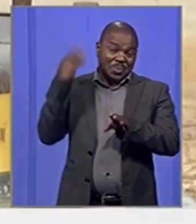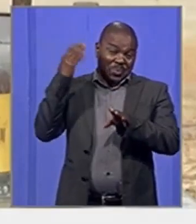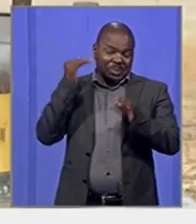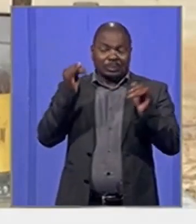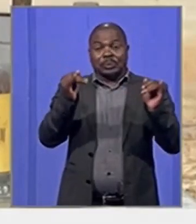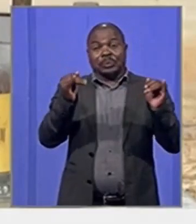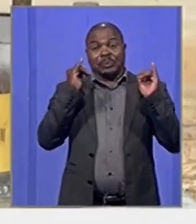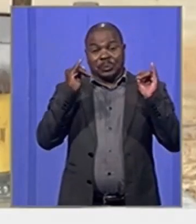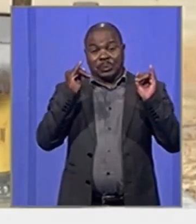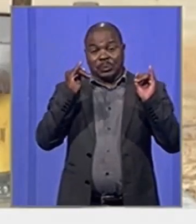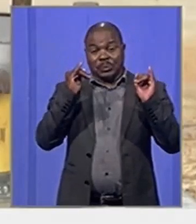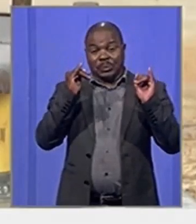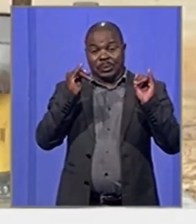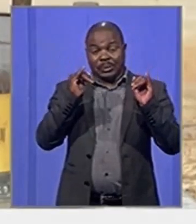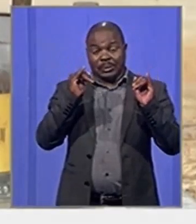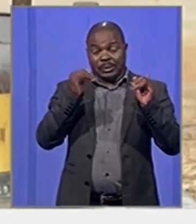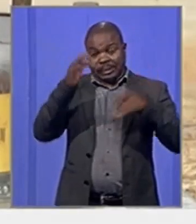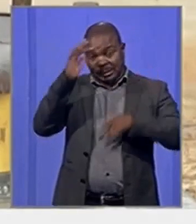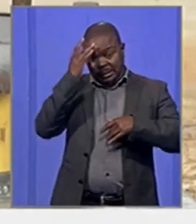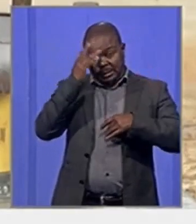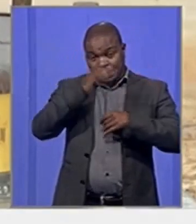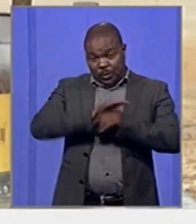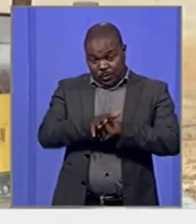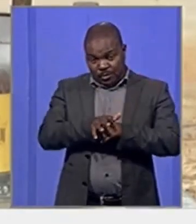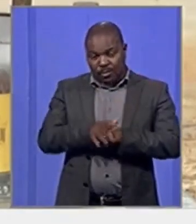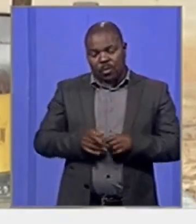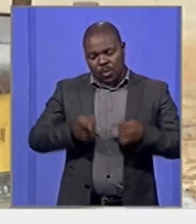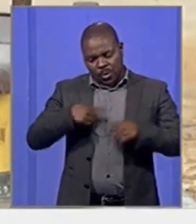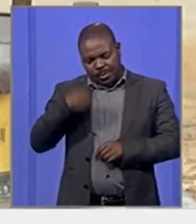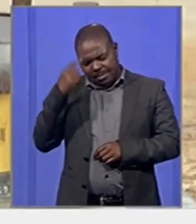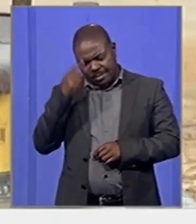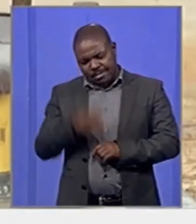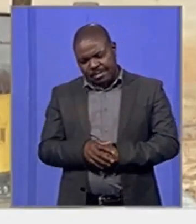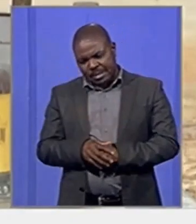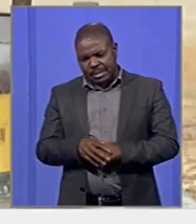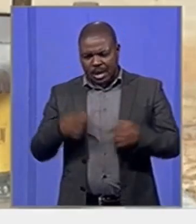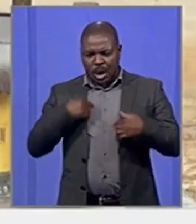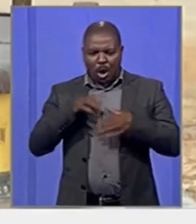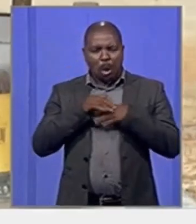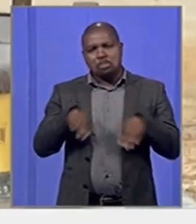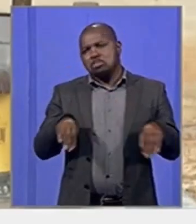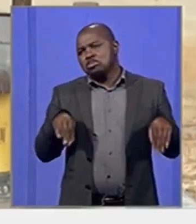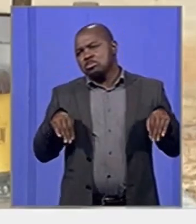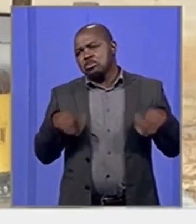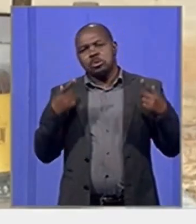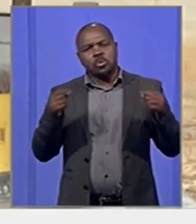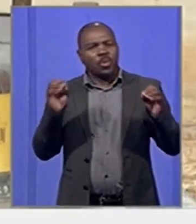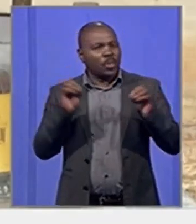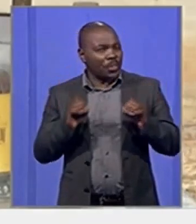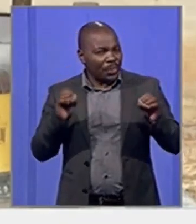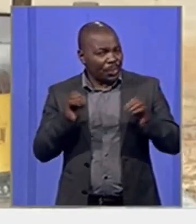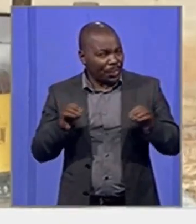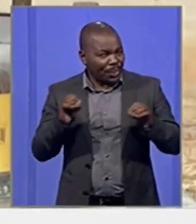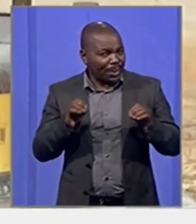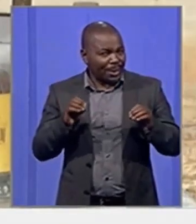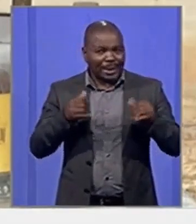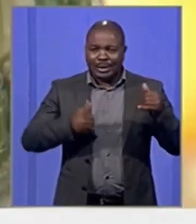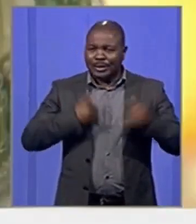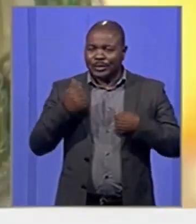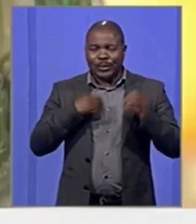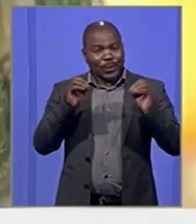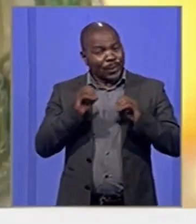la COVID. Re ne ra iphitlhela le gore yanong re mo gae re jwa ke bodutu. Ga gona se re iketlang ka